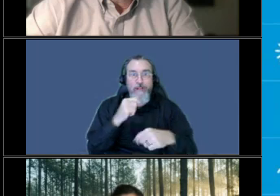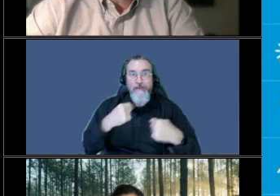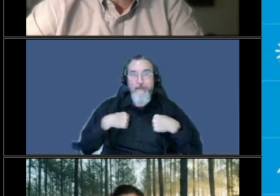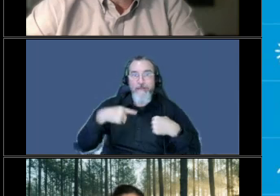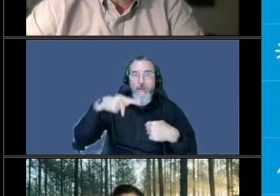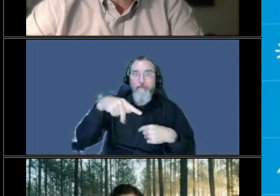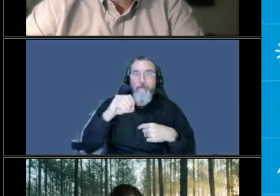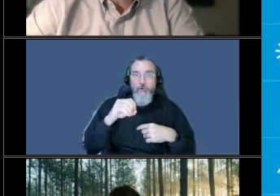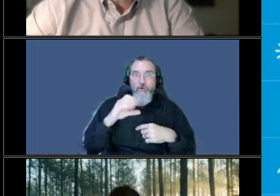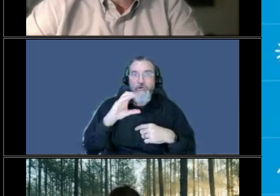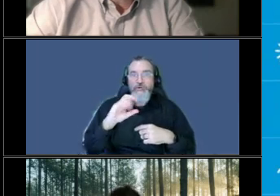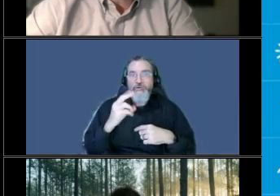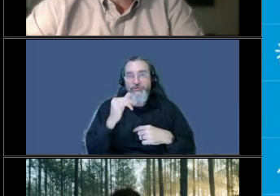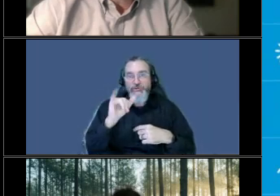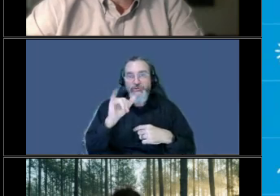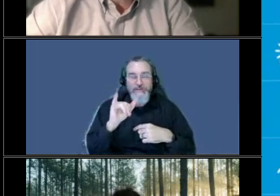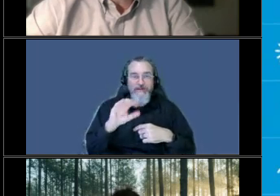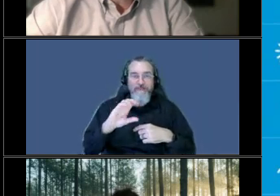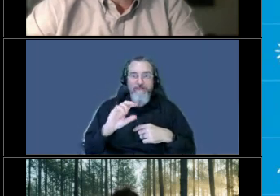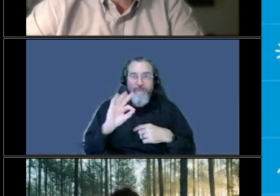climate ready